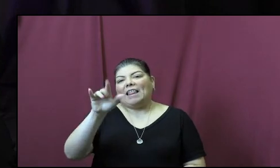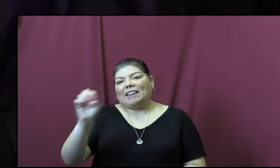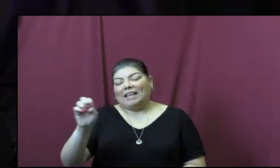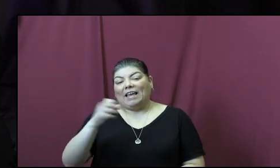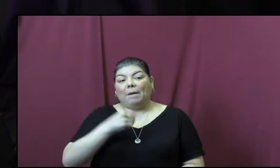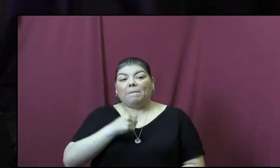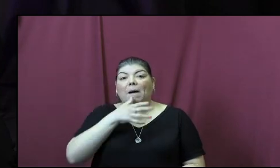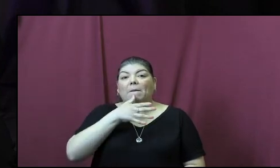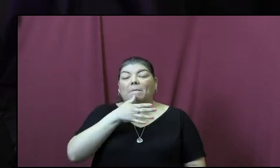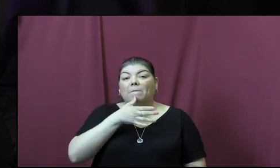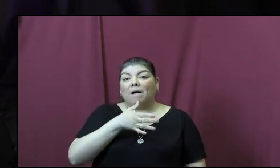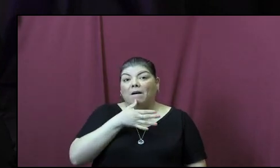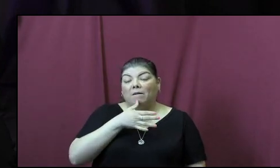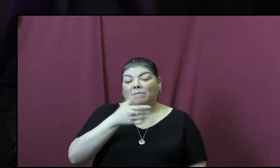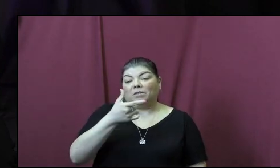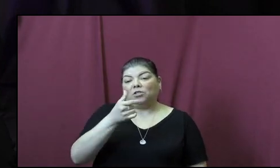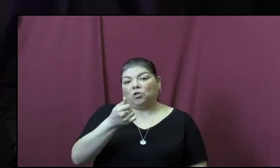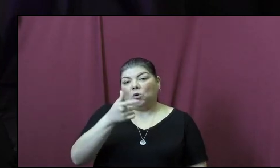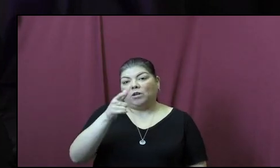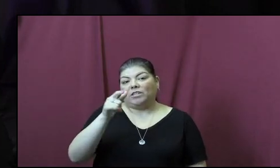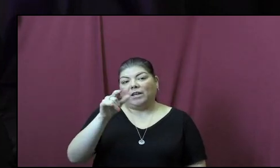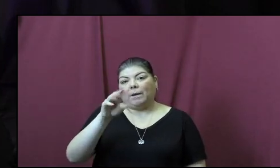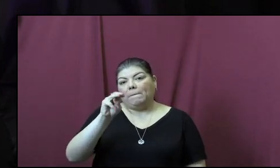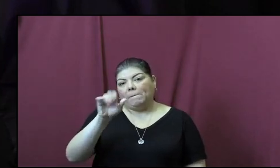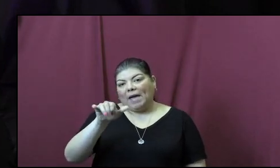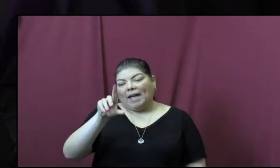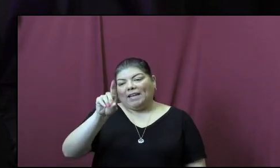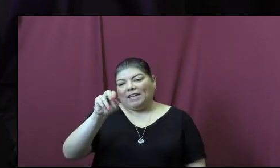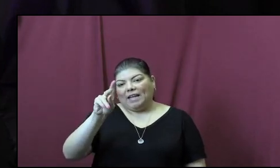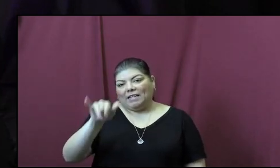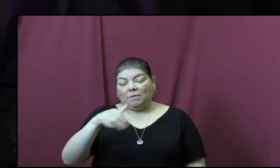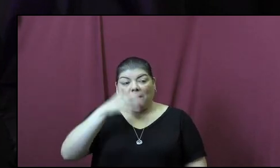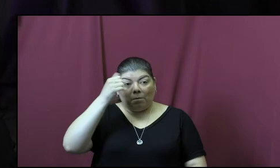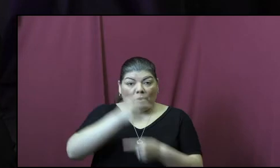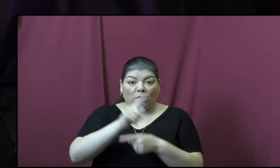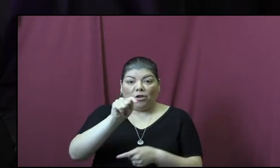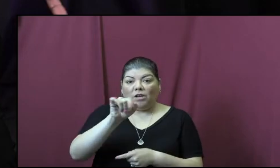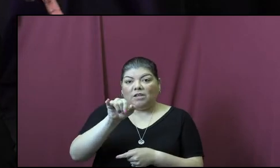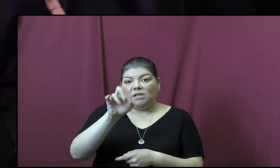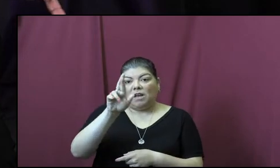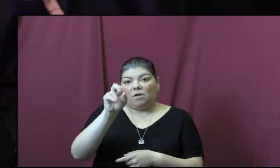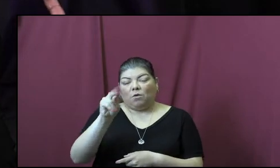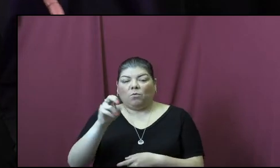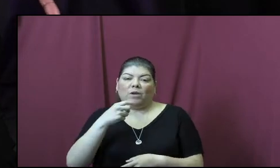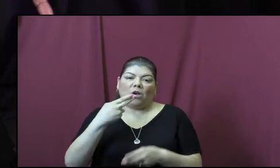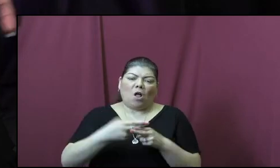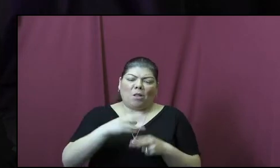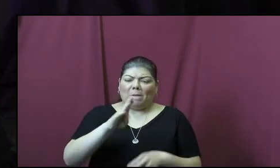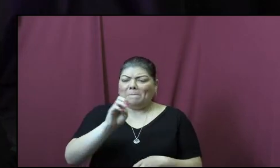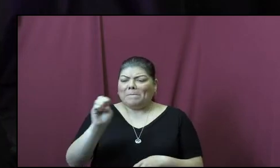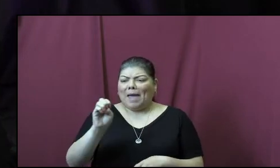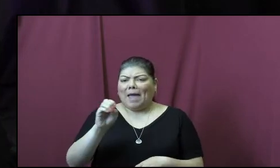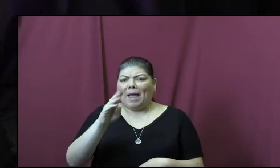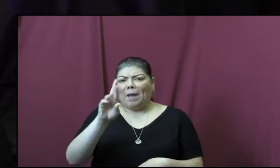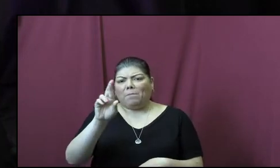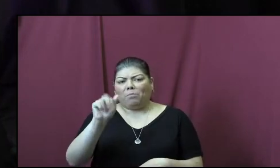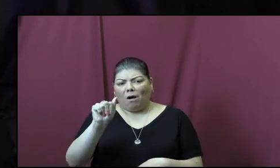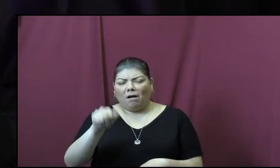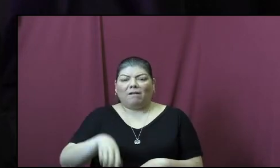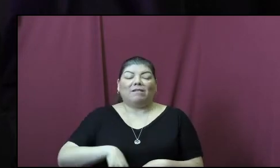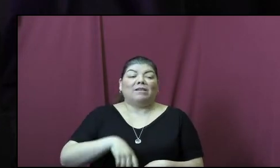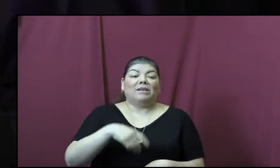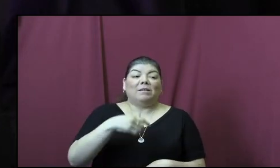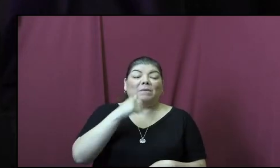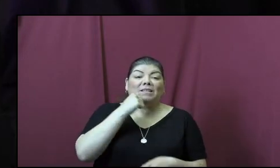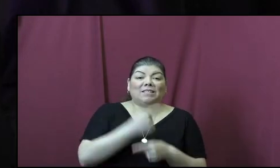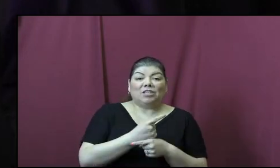Dancy. They call her Deucey. My brother, Tyrone, we call him Bay Bra. My sister, Laurice,